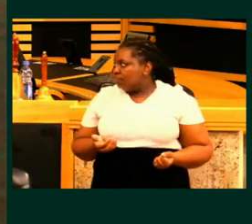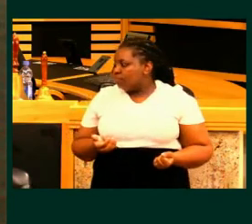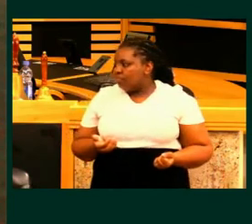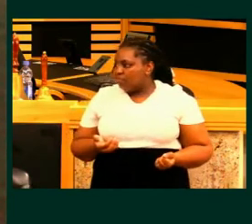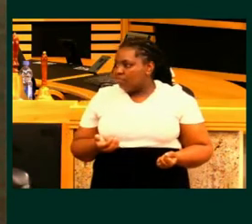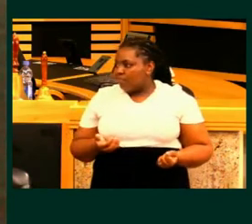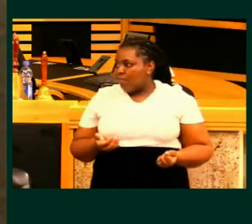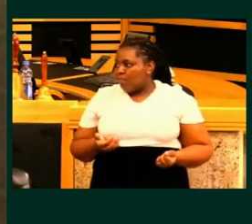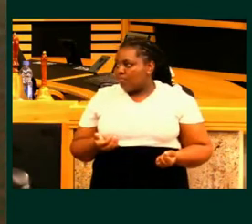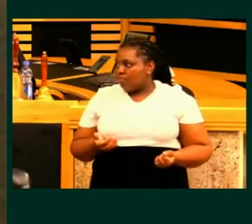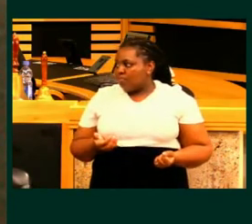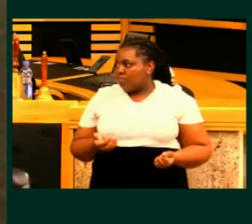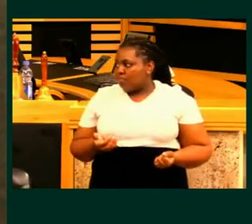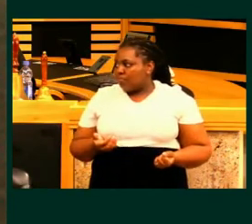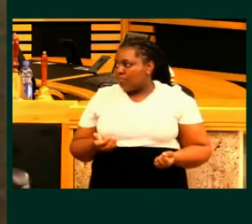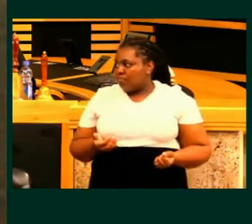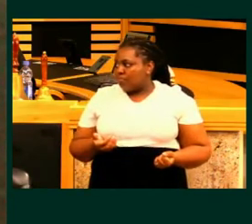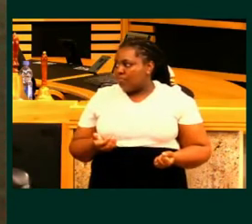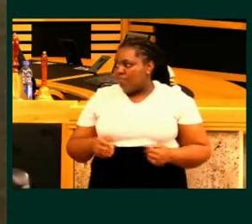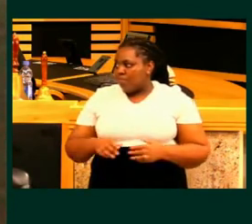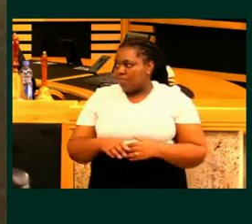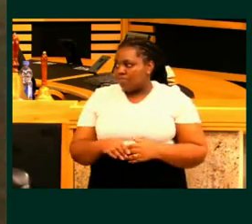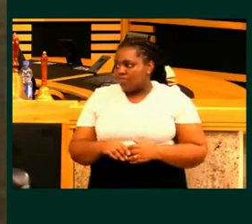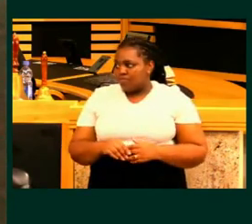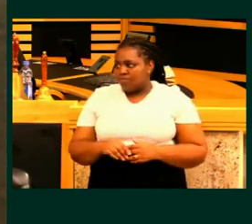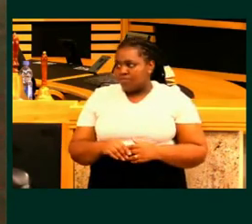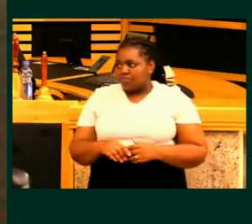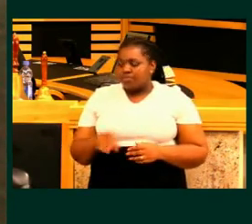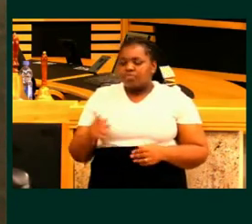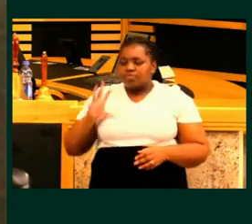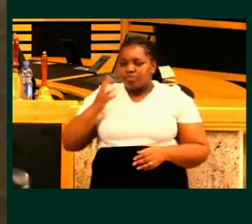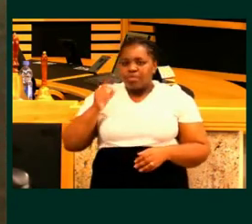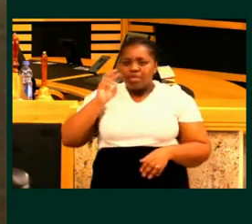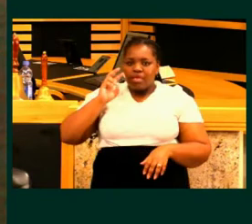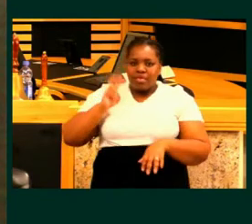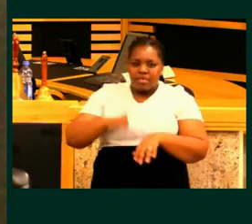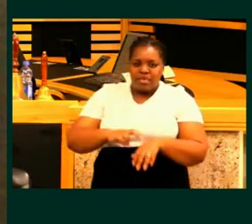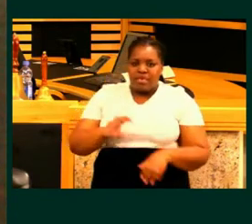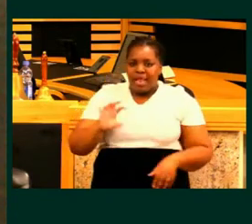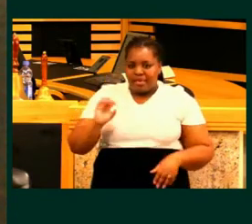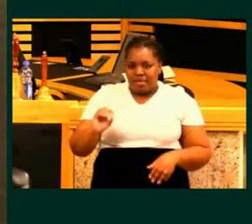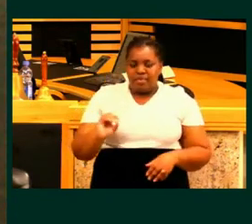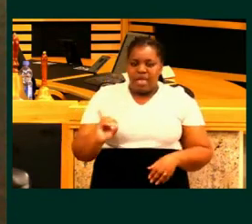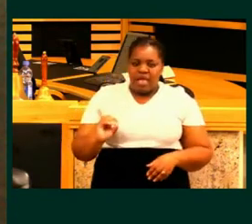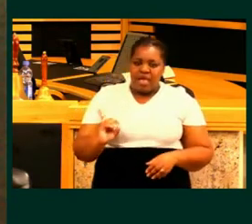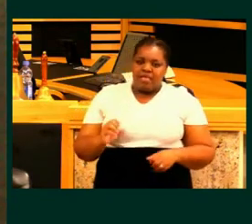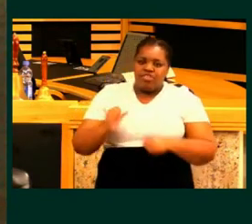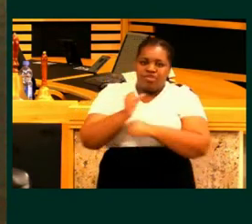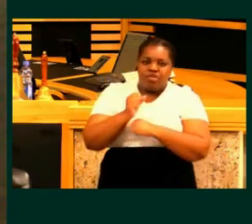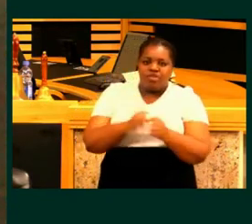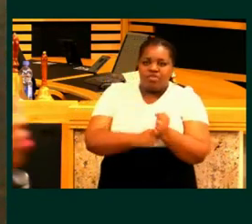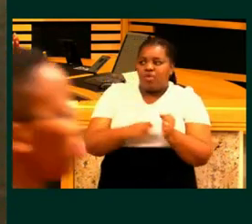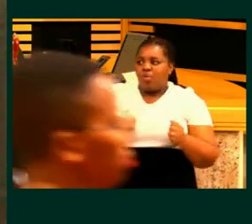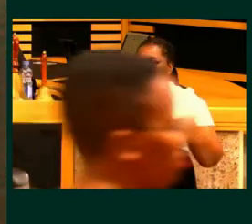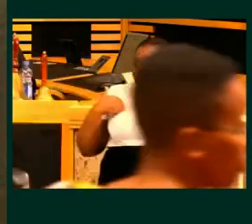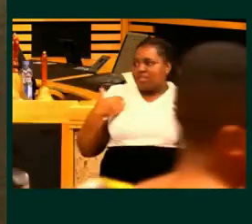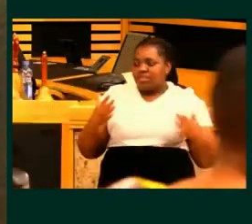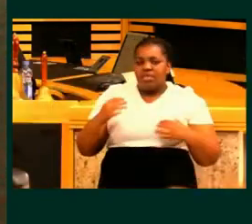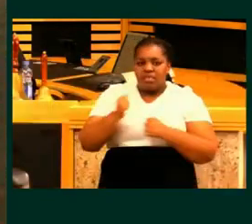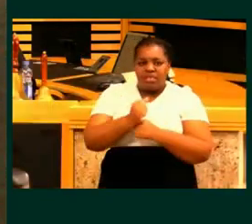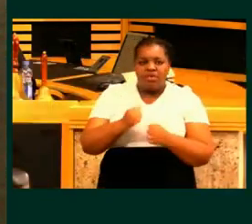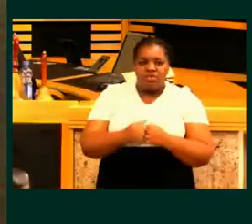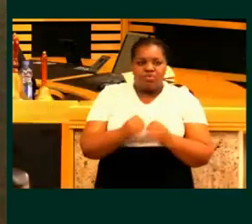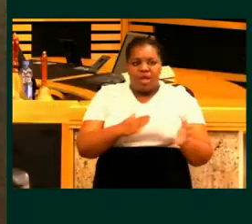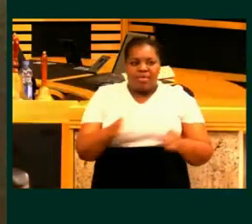exit come again 2 minutes left there's a need to exist a strategy to ensure that we start centers to address the need